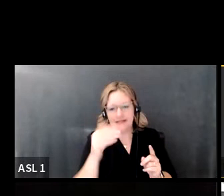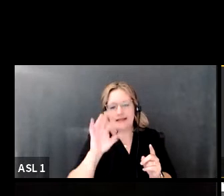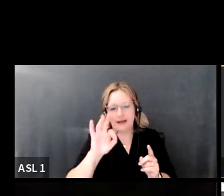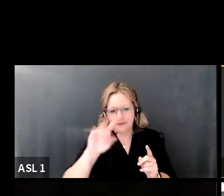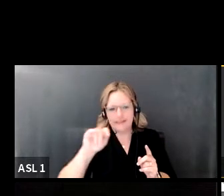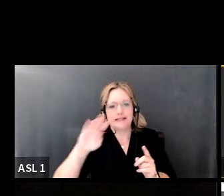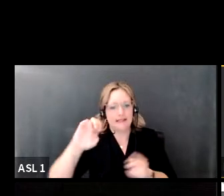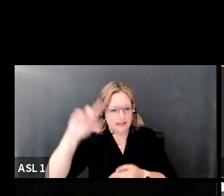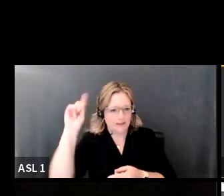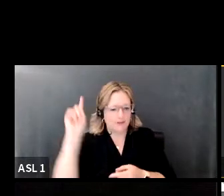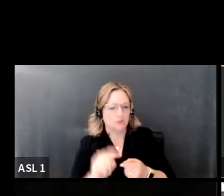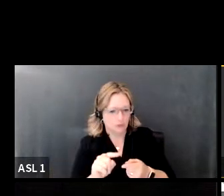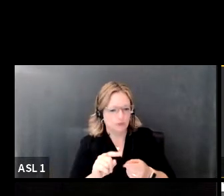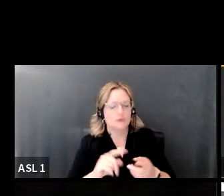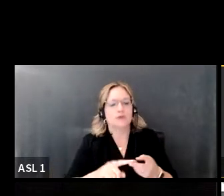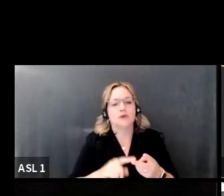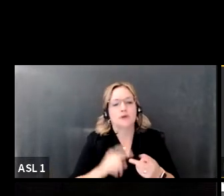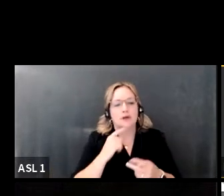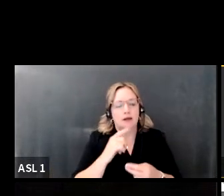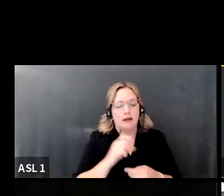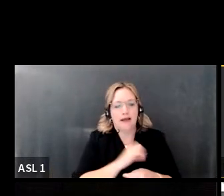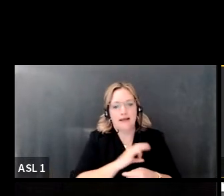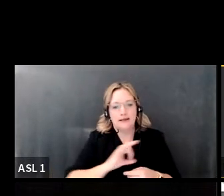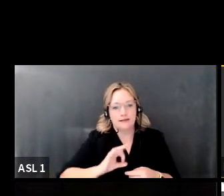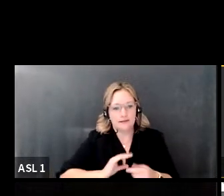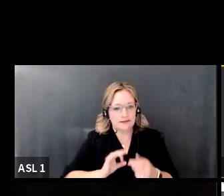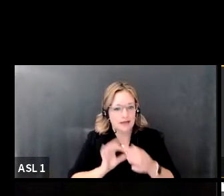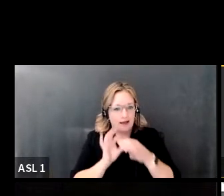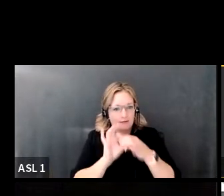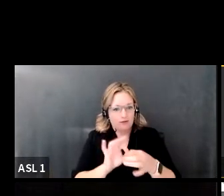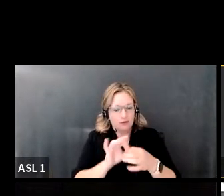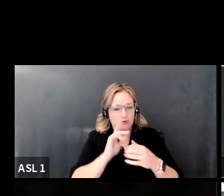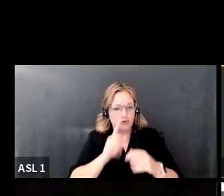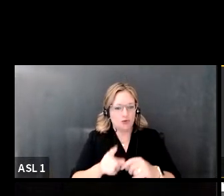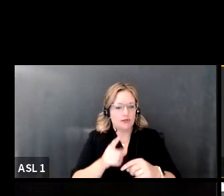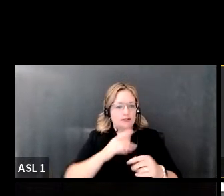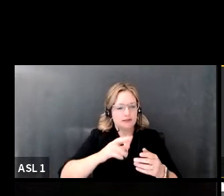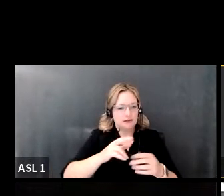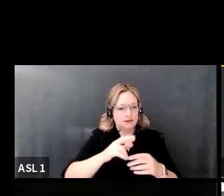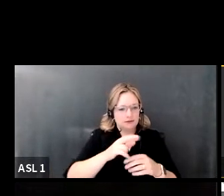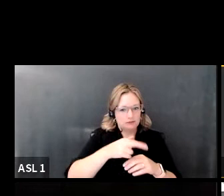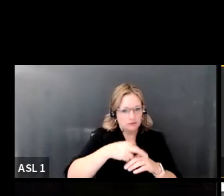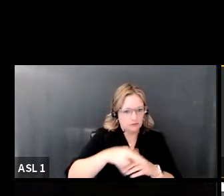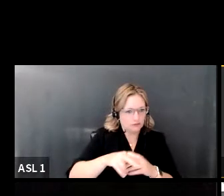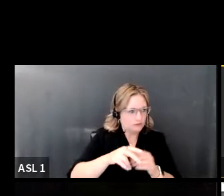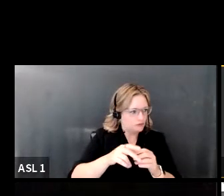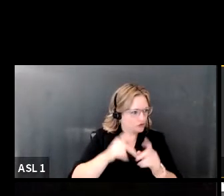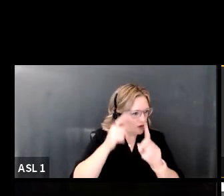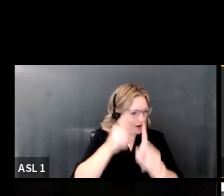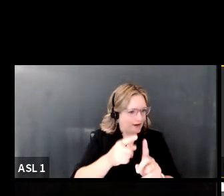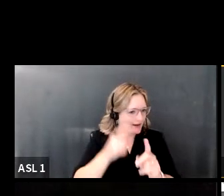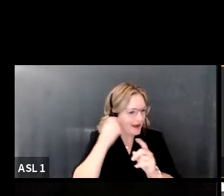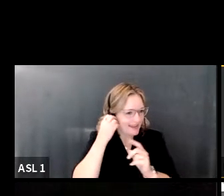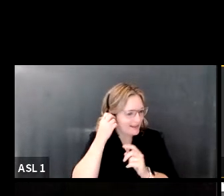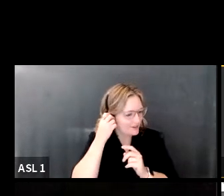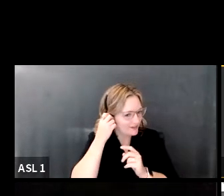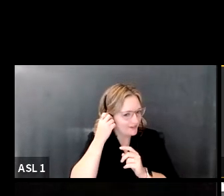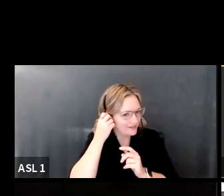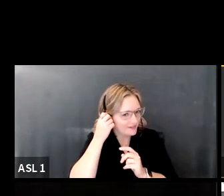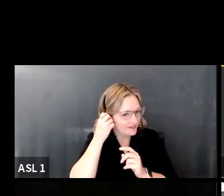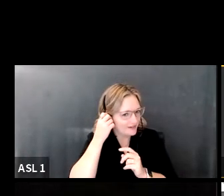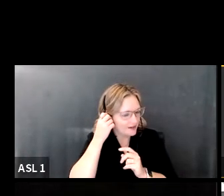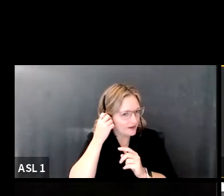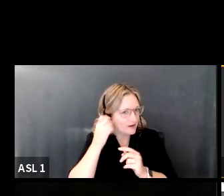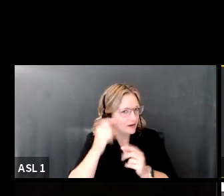and is that related to this call reduction target so that's one question maybe i'll just keep going on the next one how